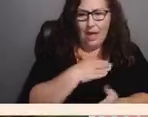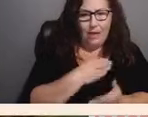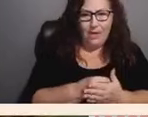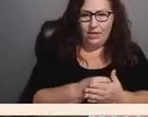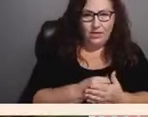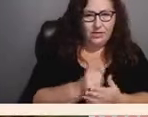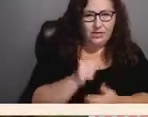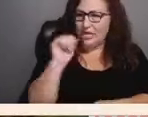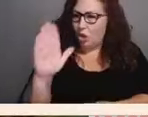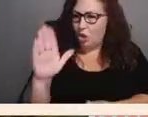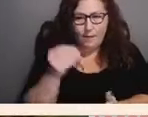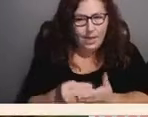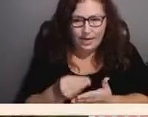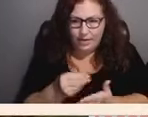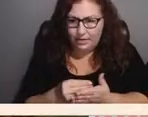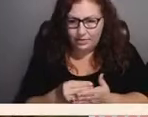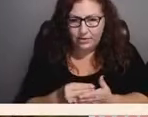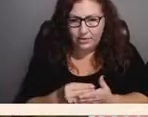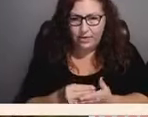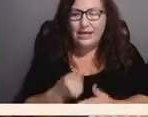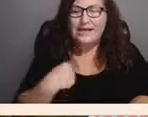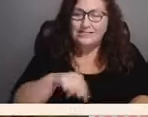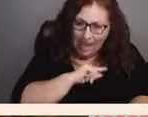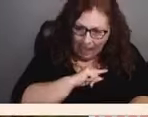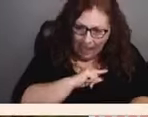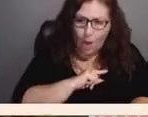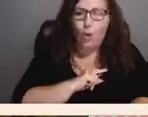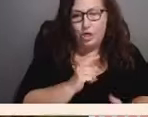money. It's ours.